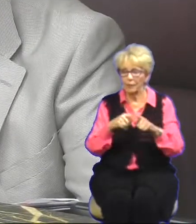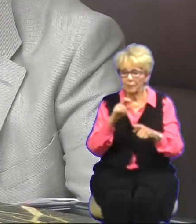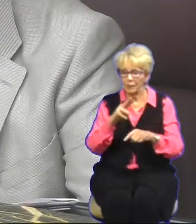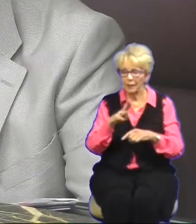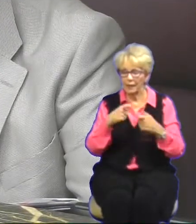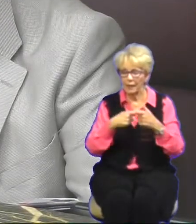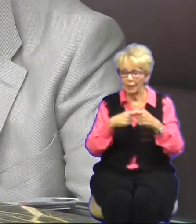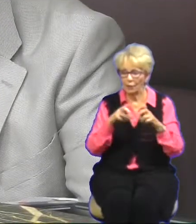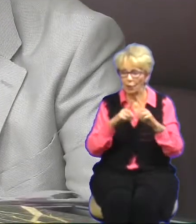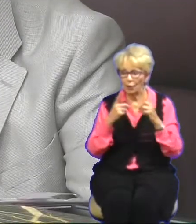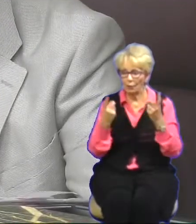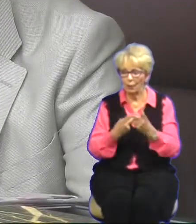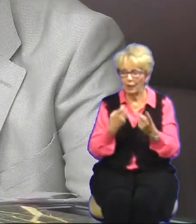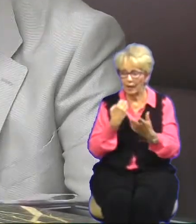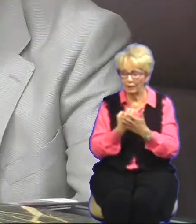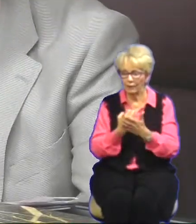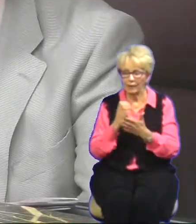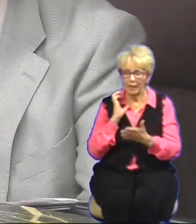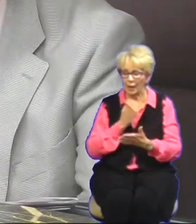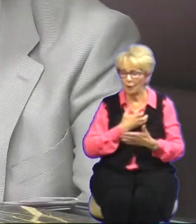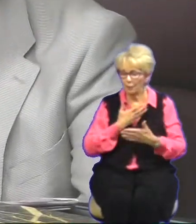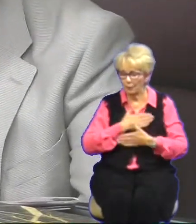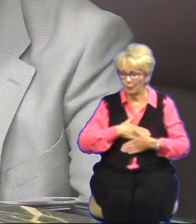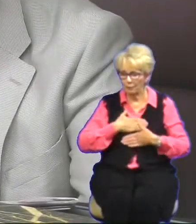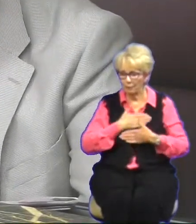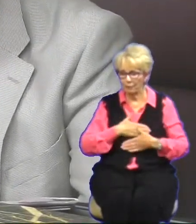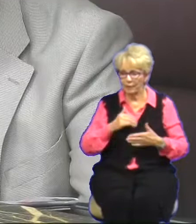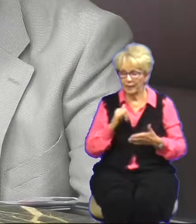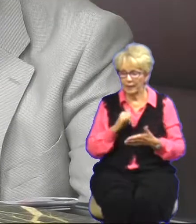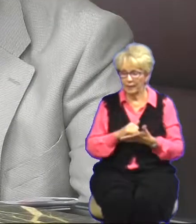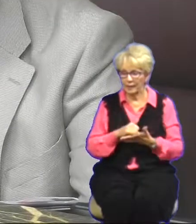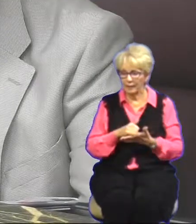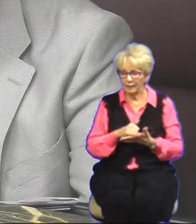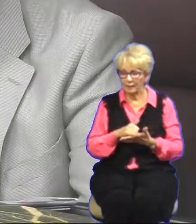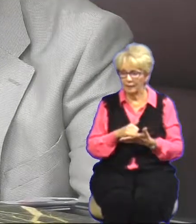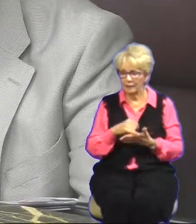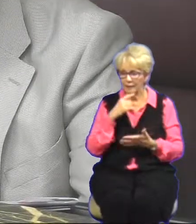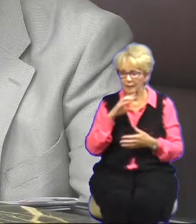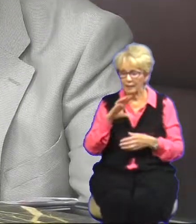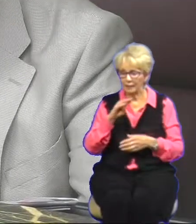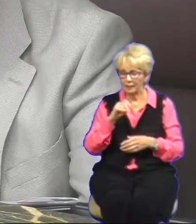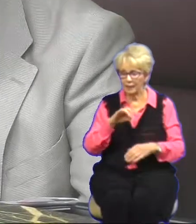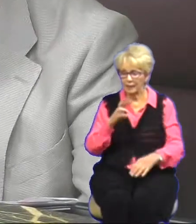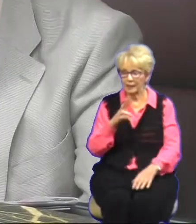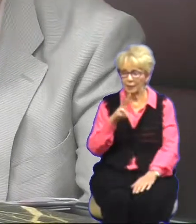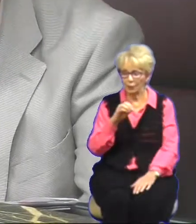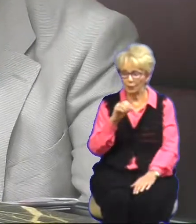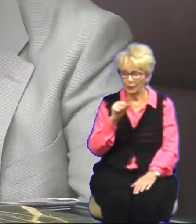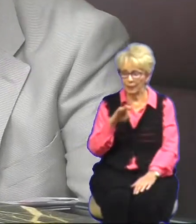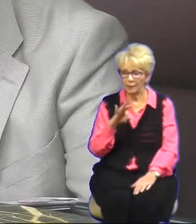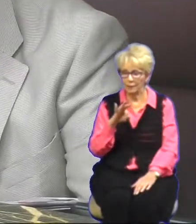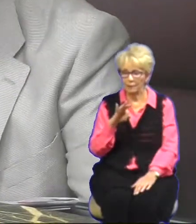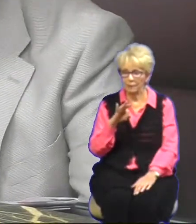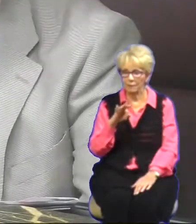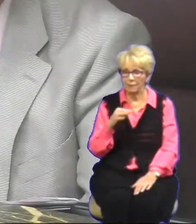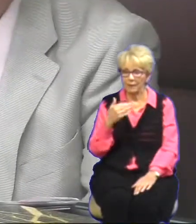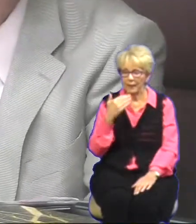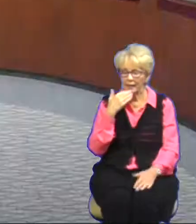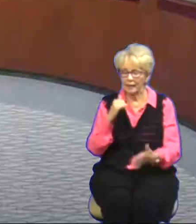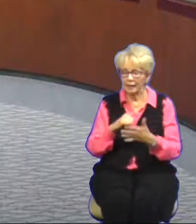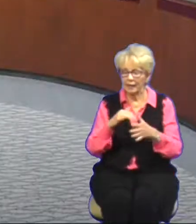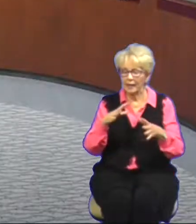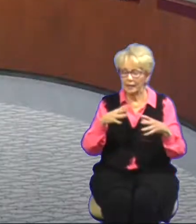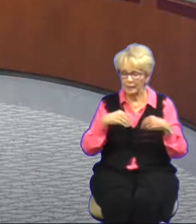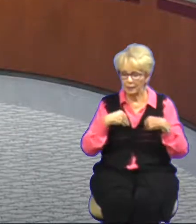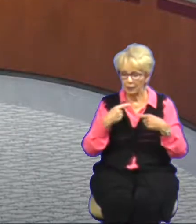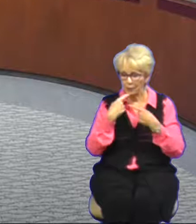electric department as evidence of our appreciation. Duly proclaimed, this is the 6th day of May, 2019. Do I have a motion to accept this